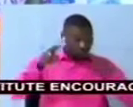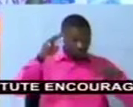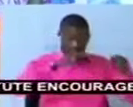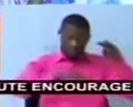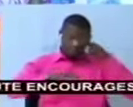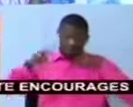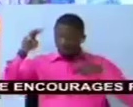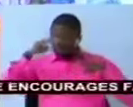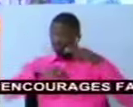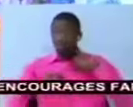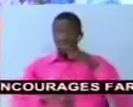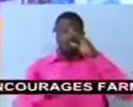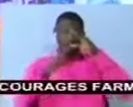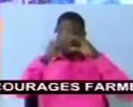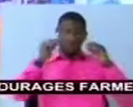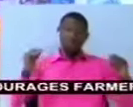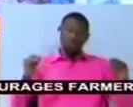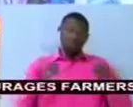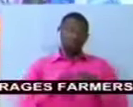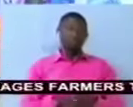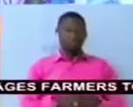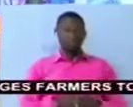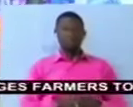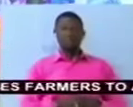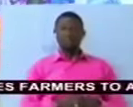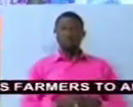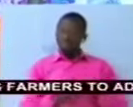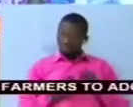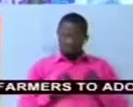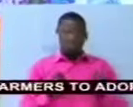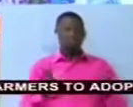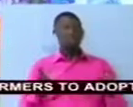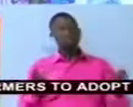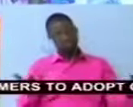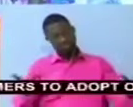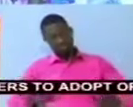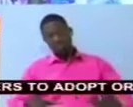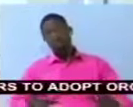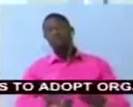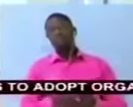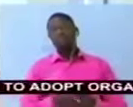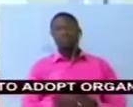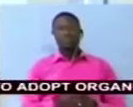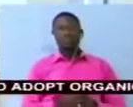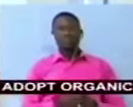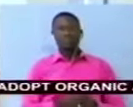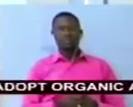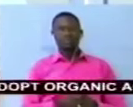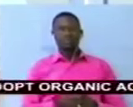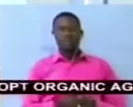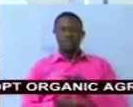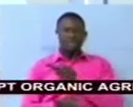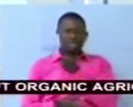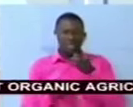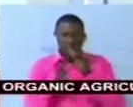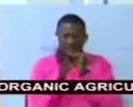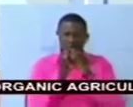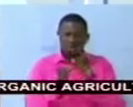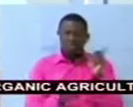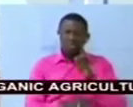house. Manelen bismillah. And I welcome them. Did they say what they were looking for? Wax nañ la lan lañ doon